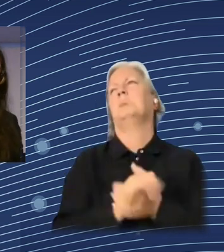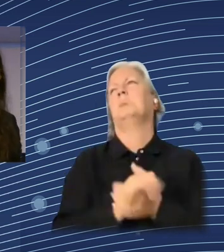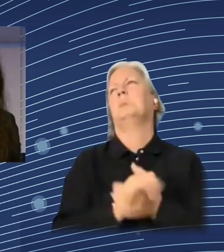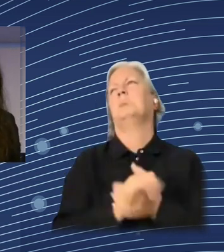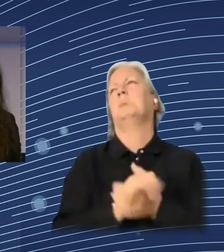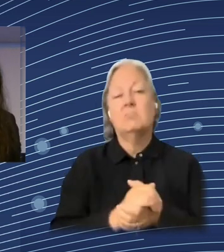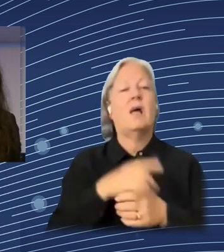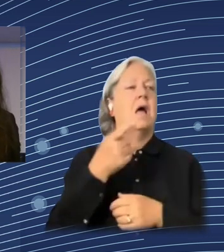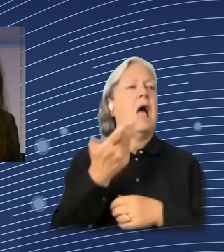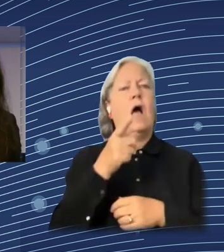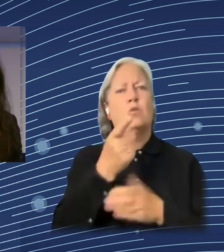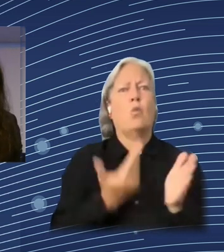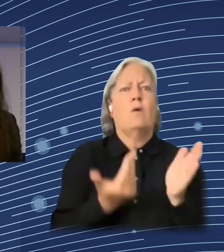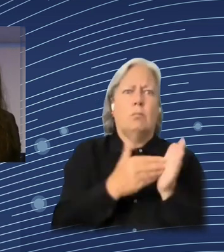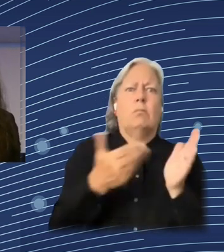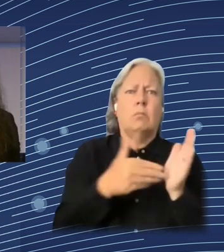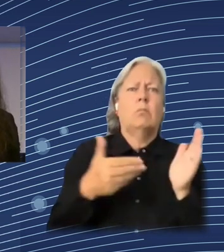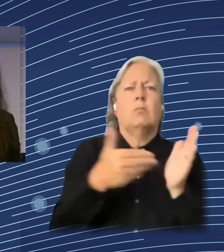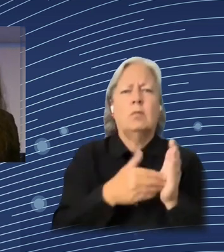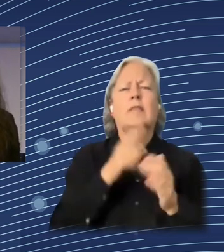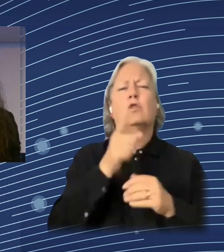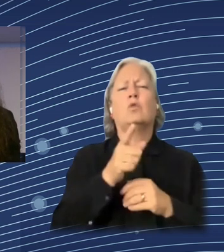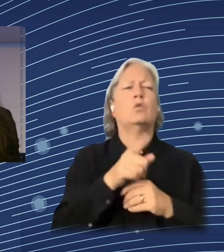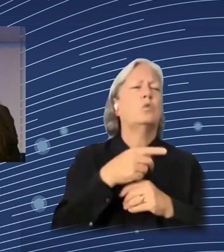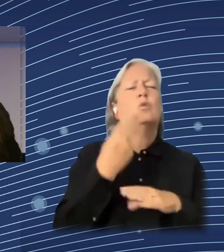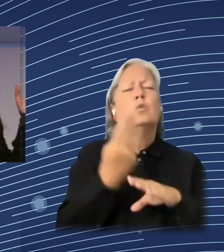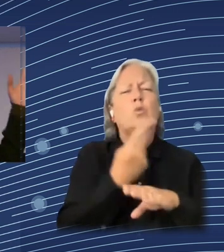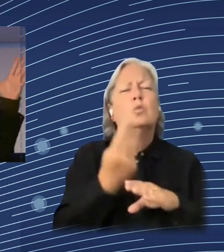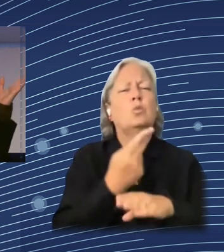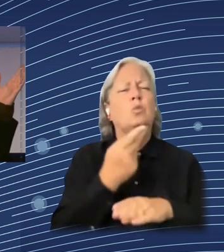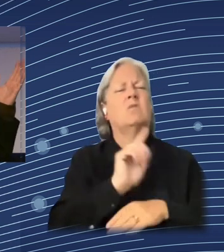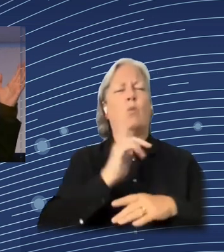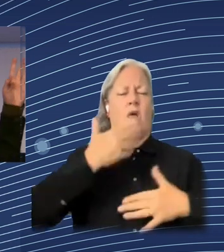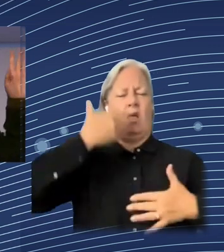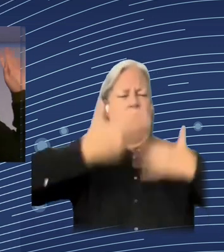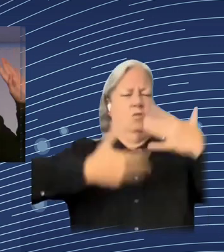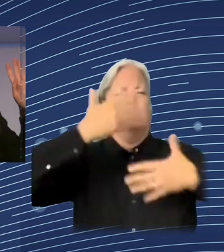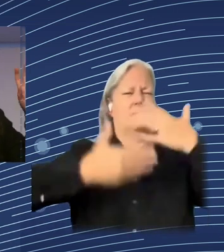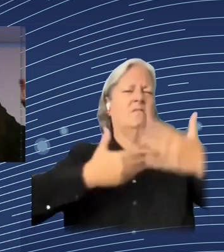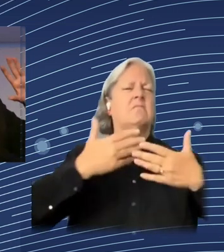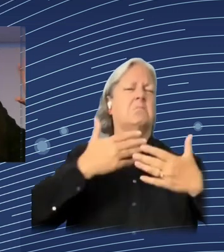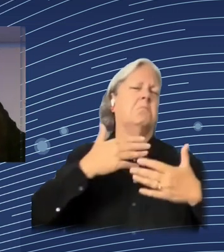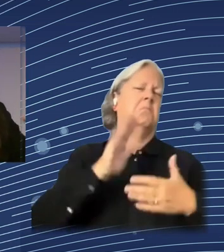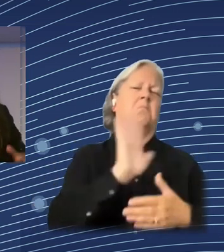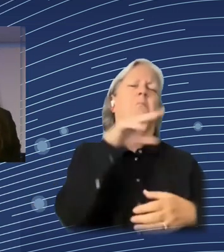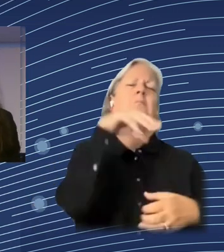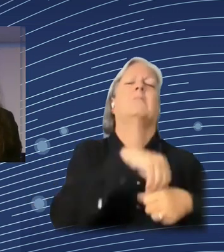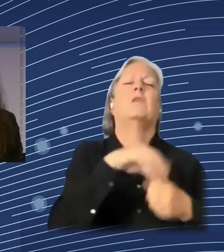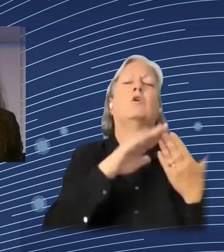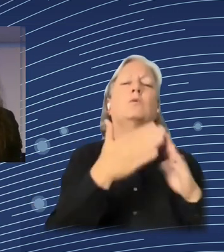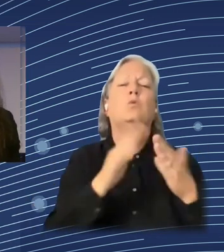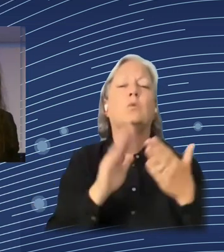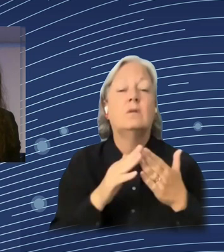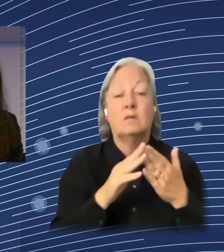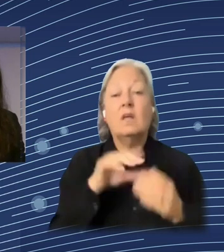say, of algorithms in our societies. So that's pretty much the tool. Here you can see like the first part of the algorithm